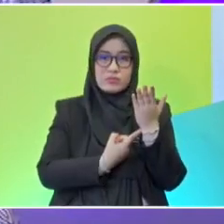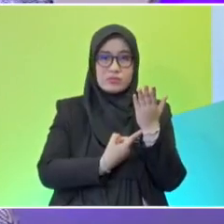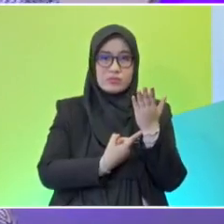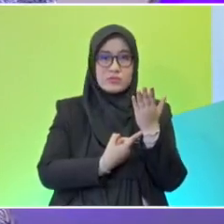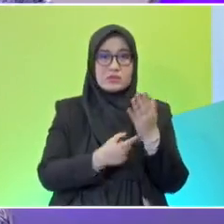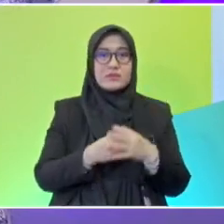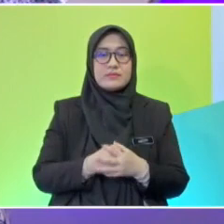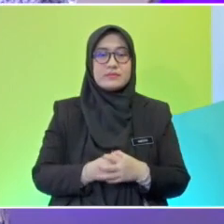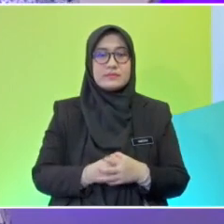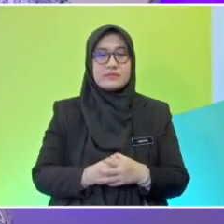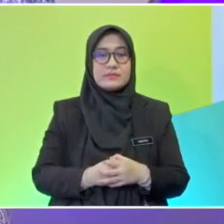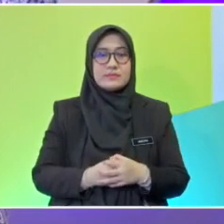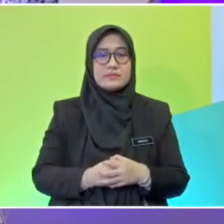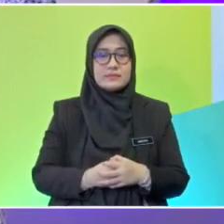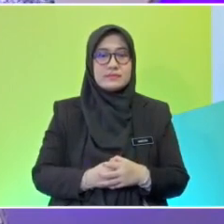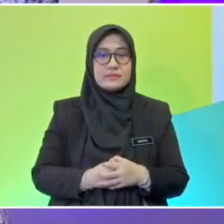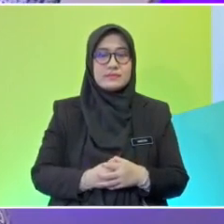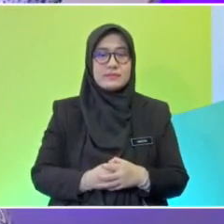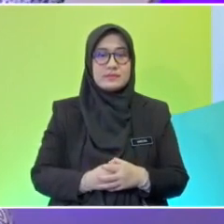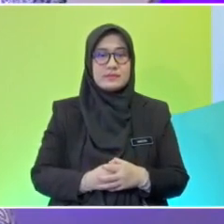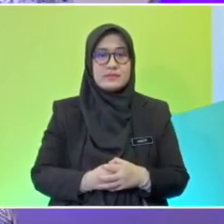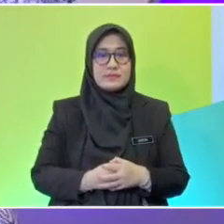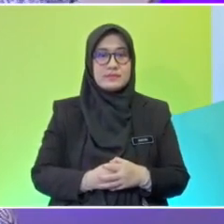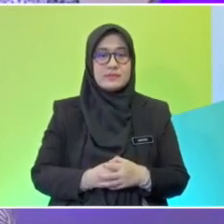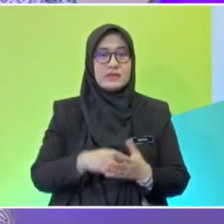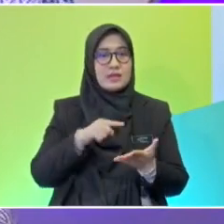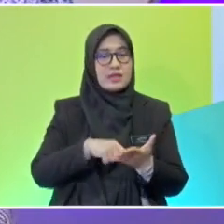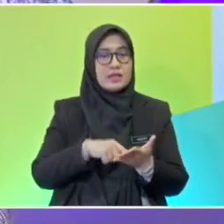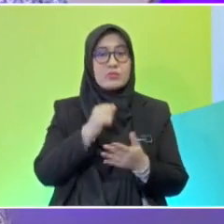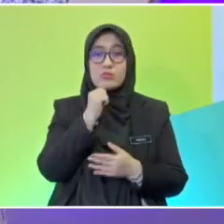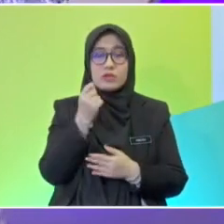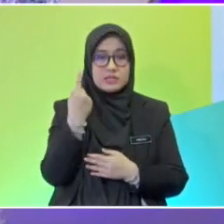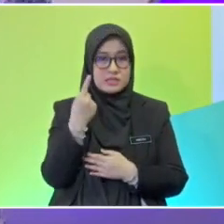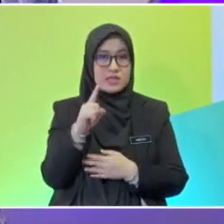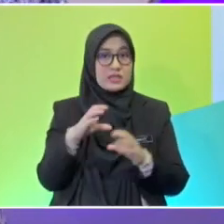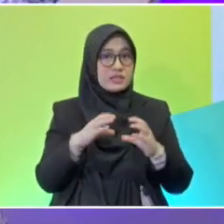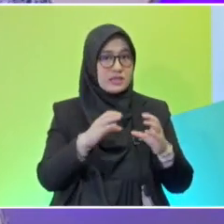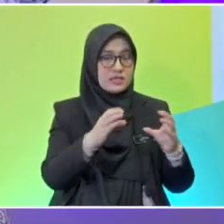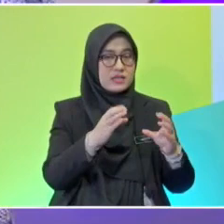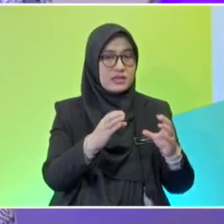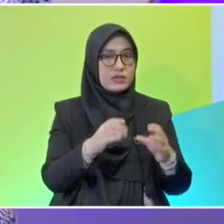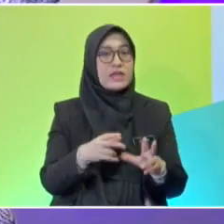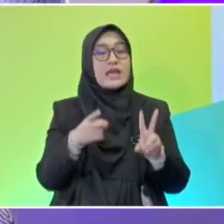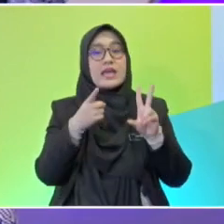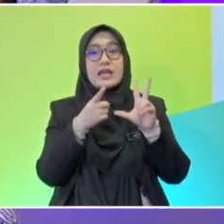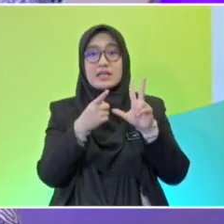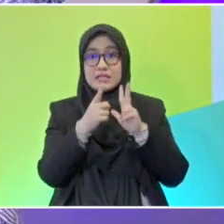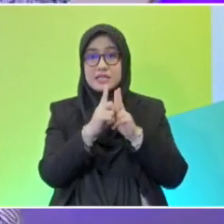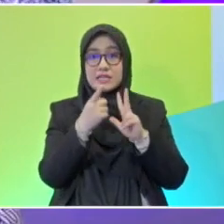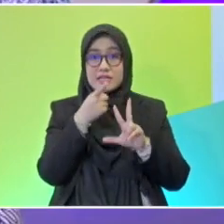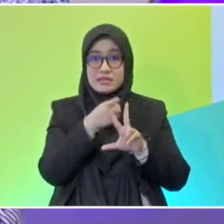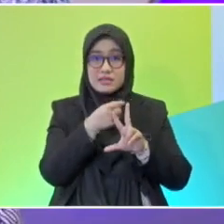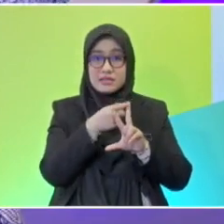store them. And of course, this is not the only way. We could also gather our data through anecdotes. Anecdotes